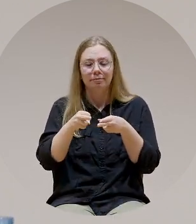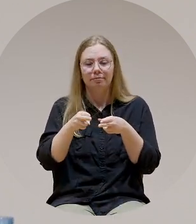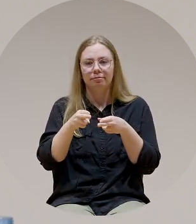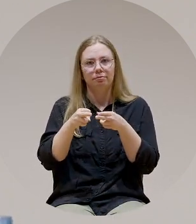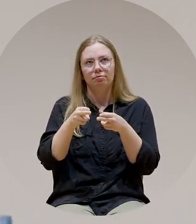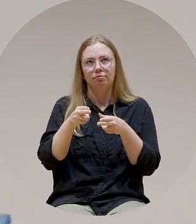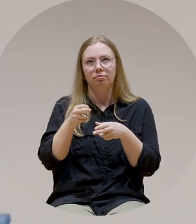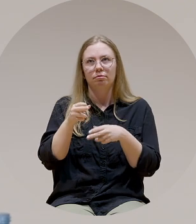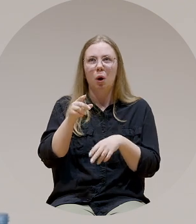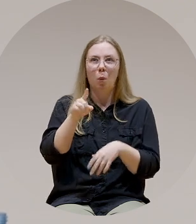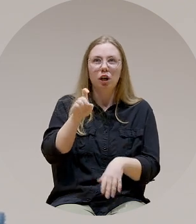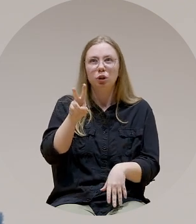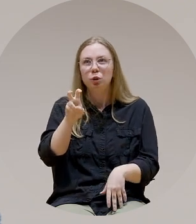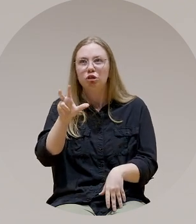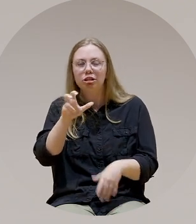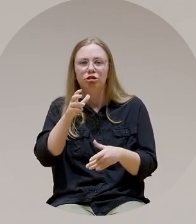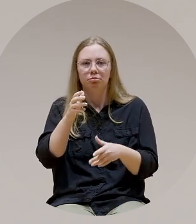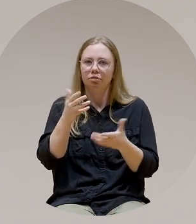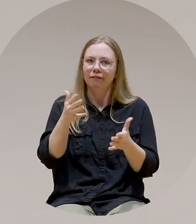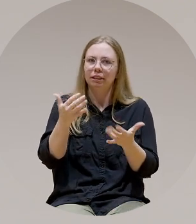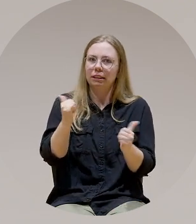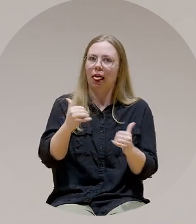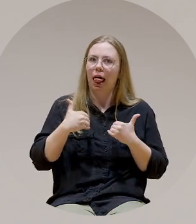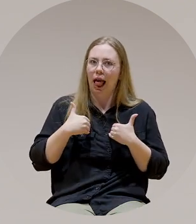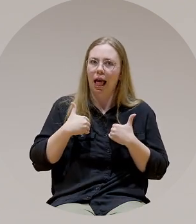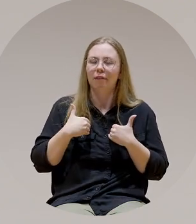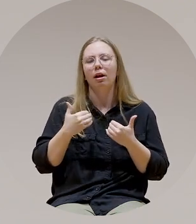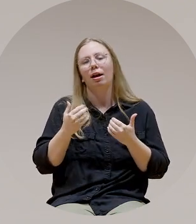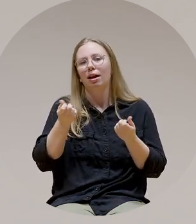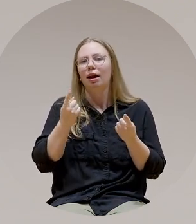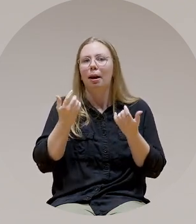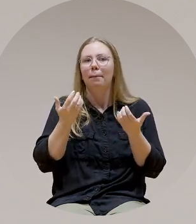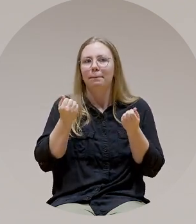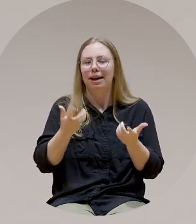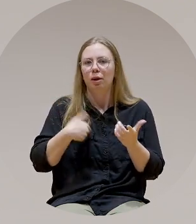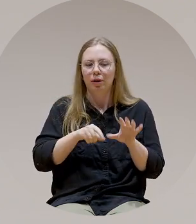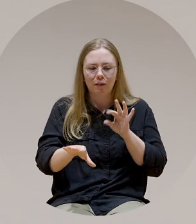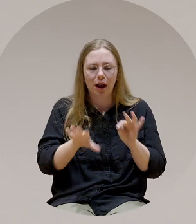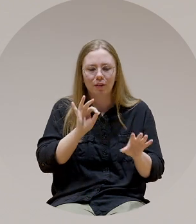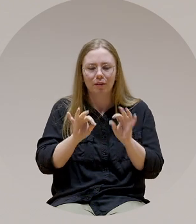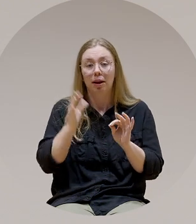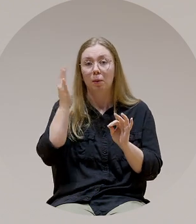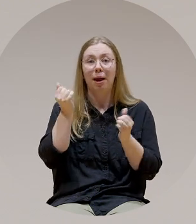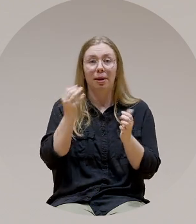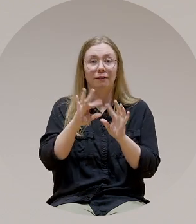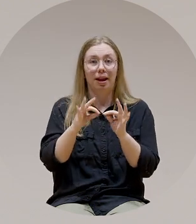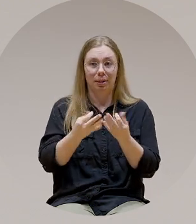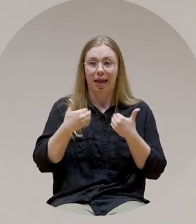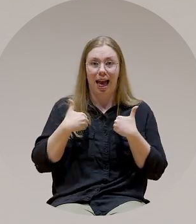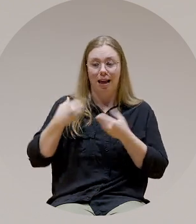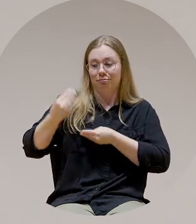hundreds of them have survived, and some of them, they're being uncovered because many of them came down in families who didn't know what they